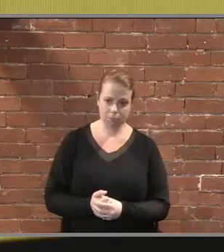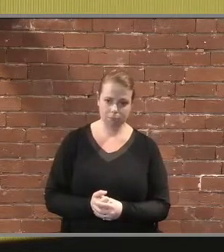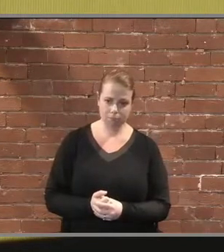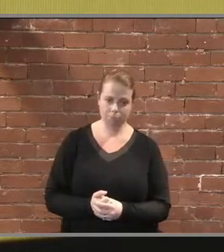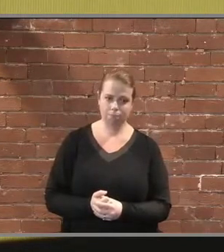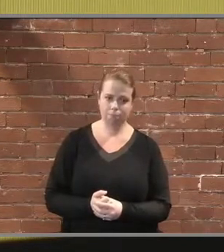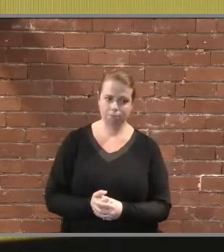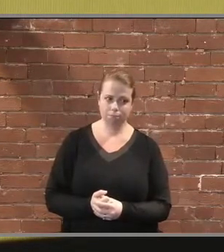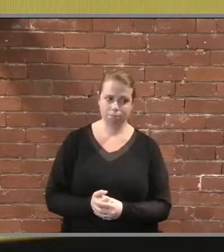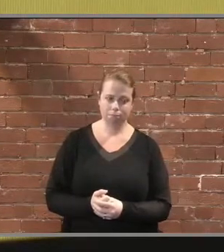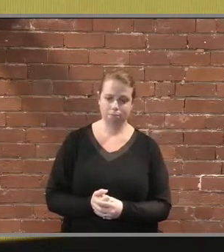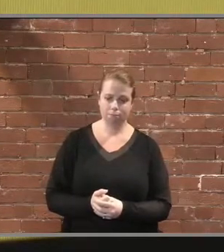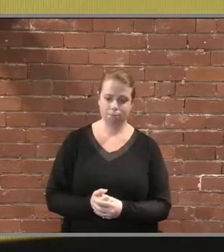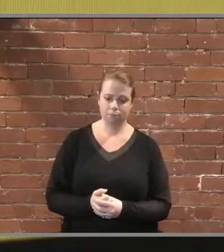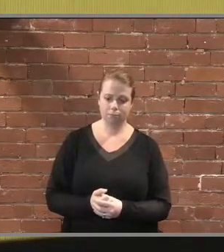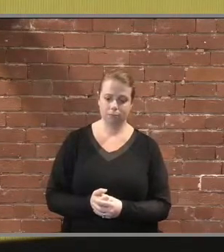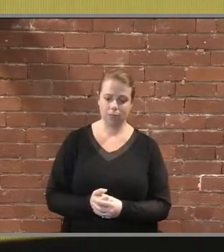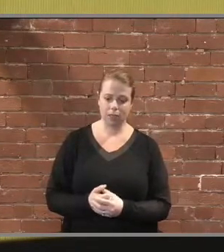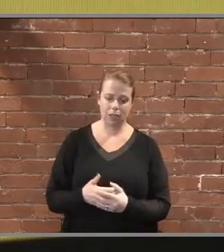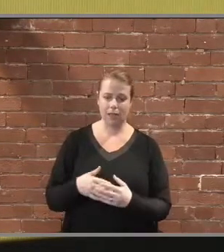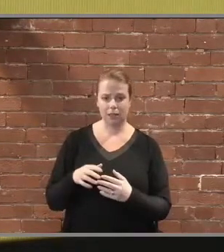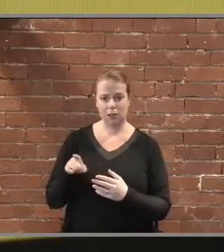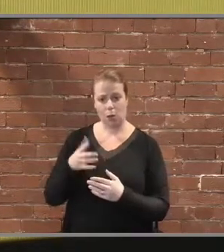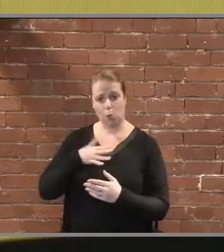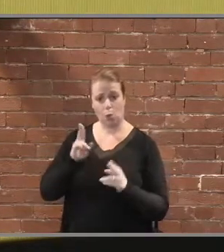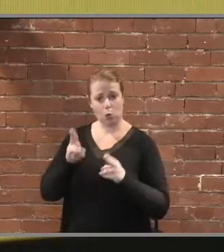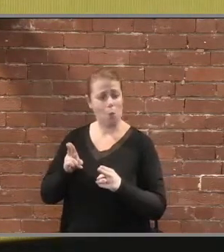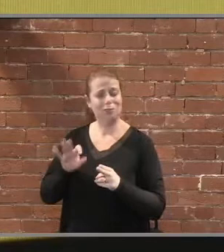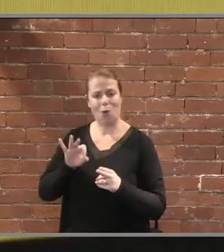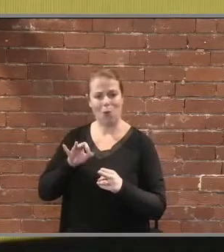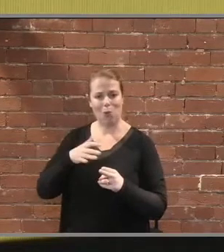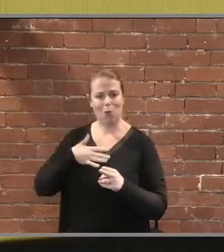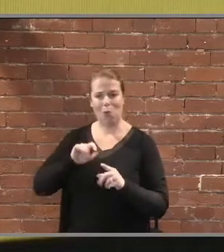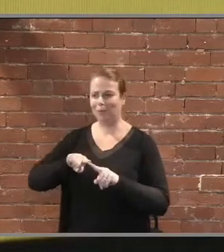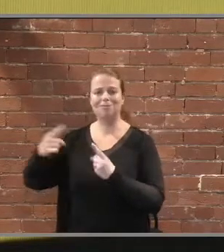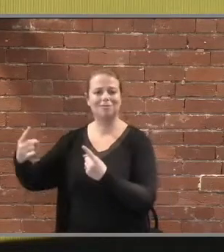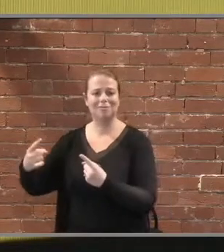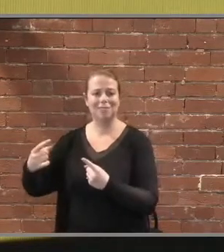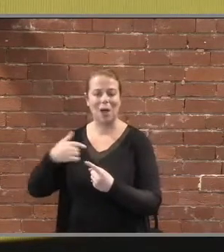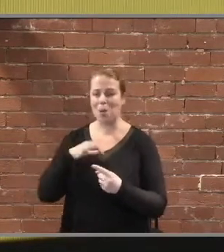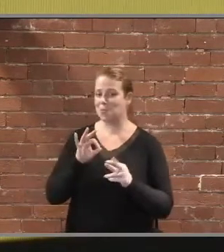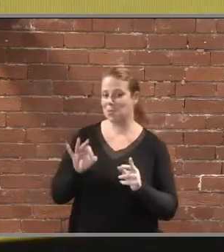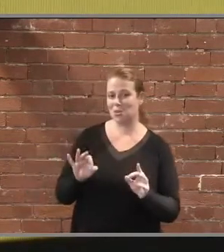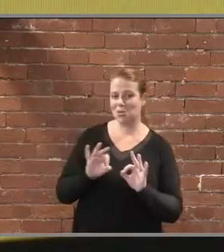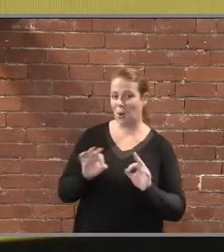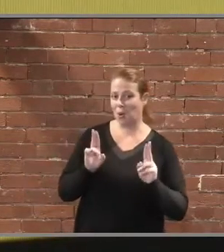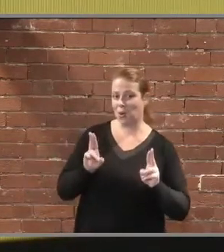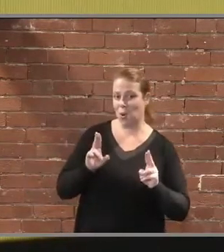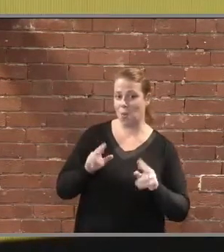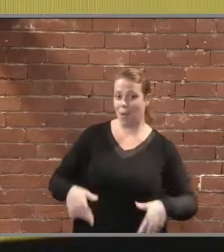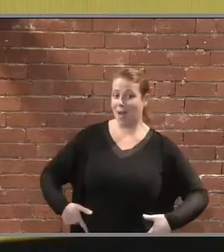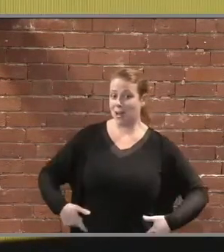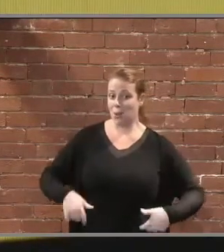sort of working outside of the norm anyway. I'm not your usual underwear model. Or